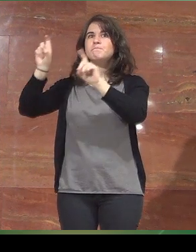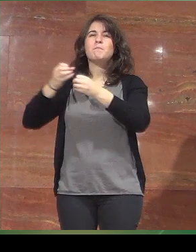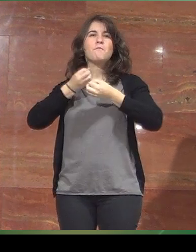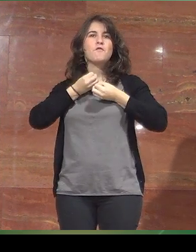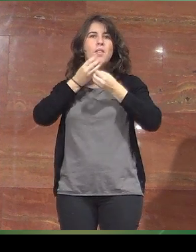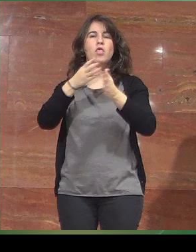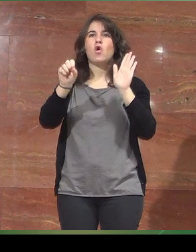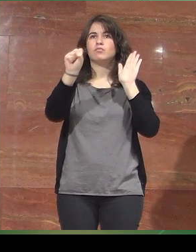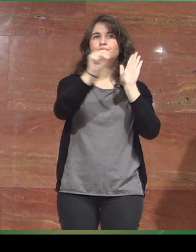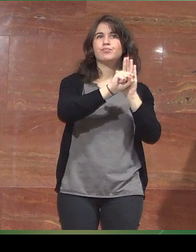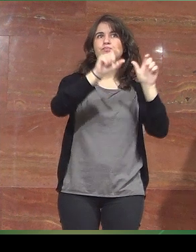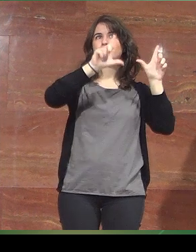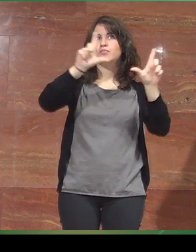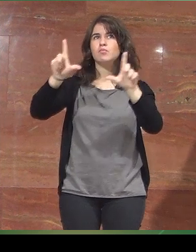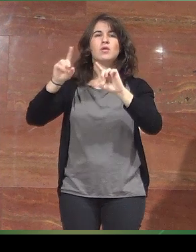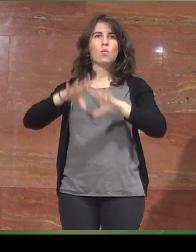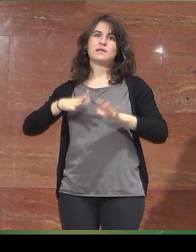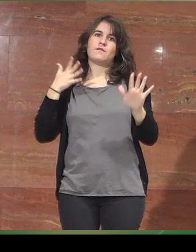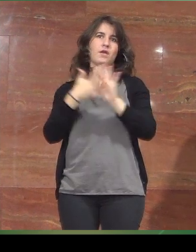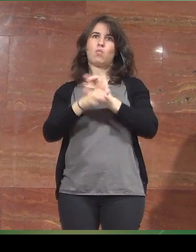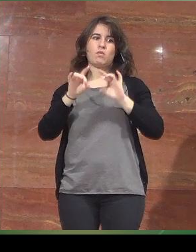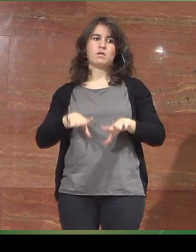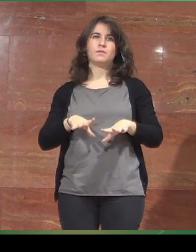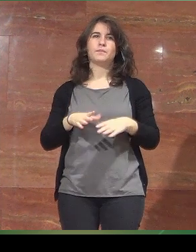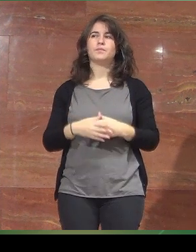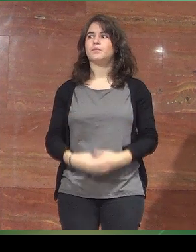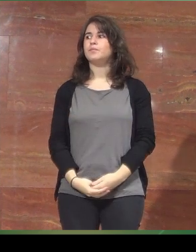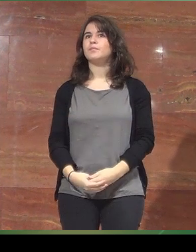So clarity, consistency are fundamental.